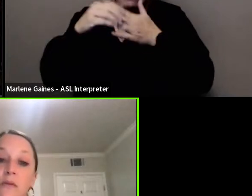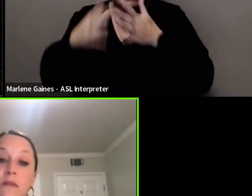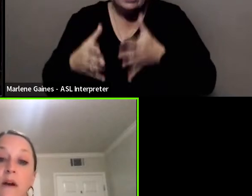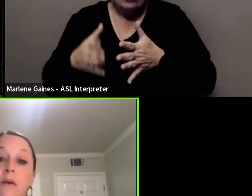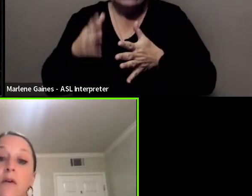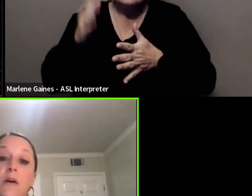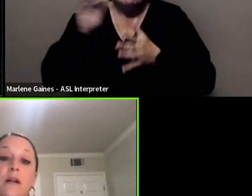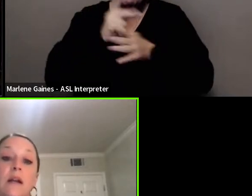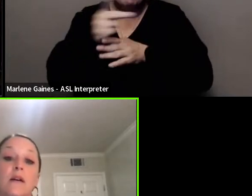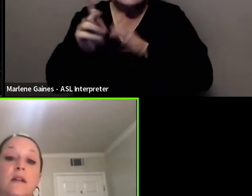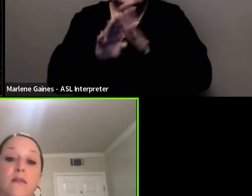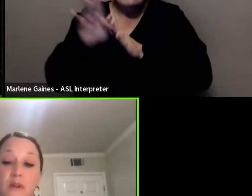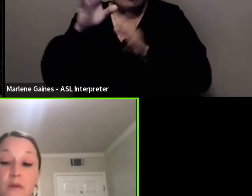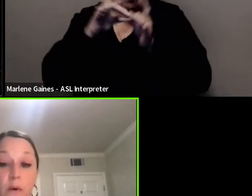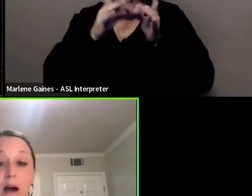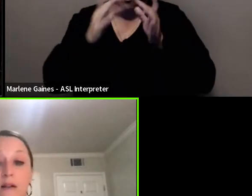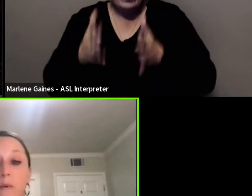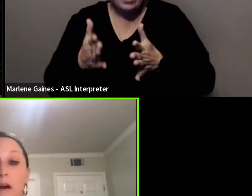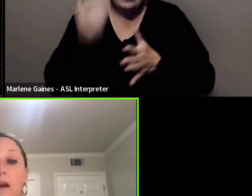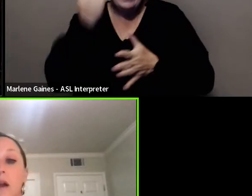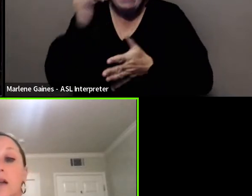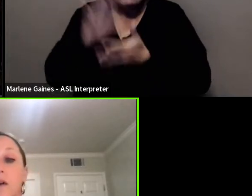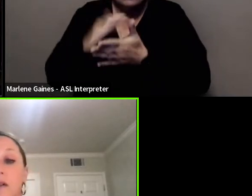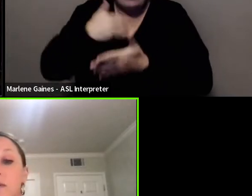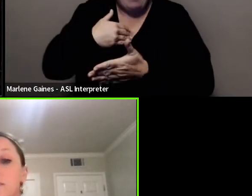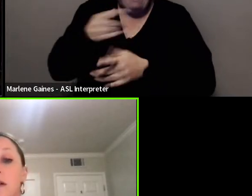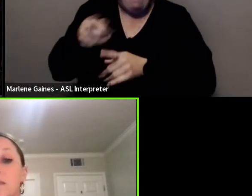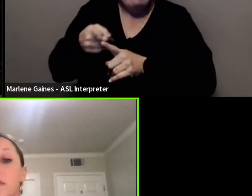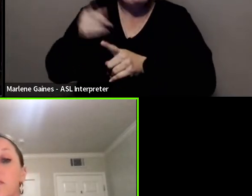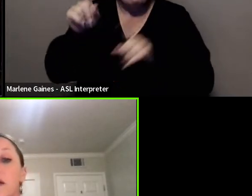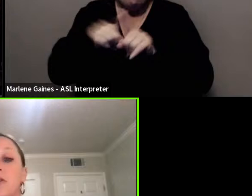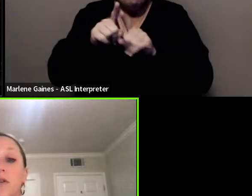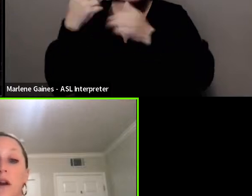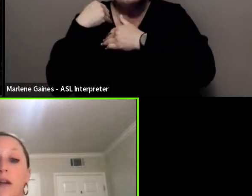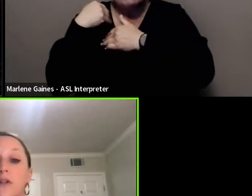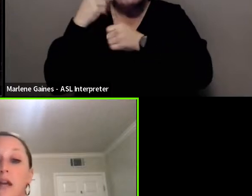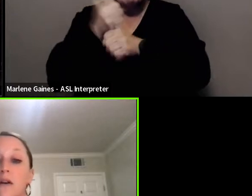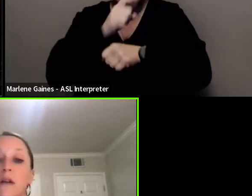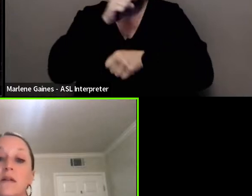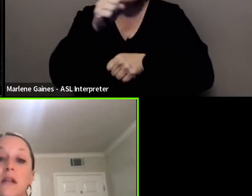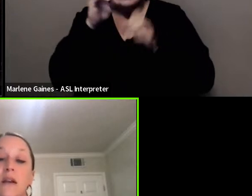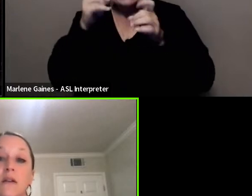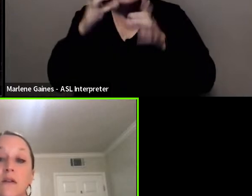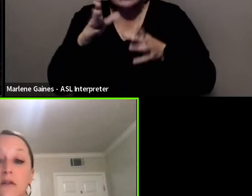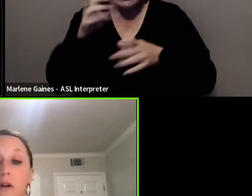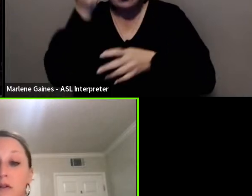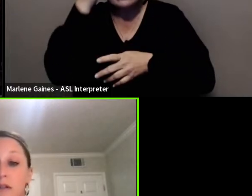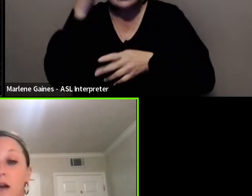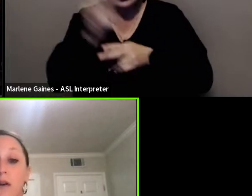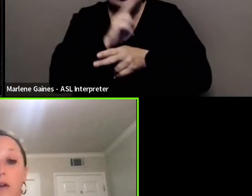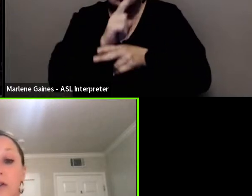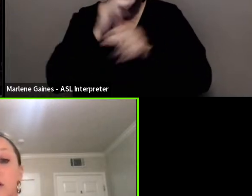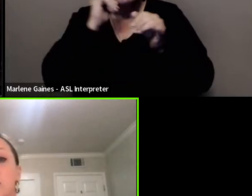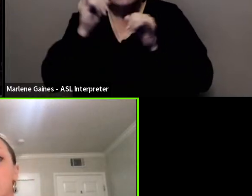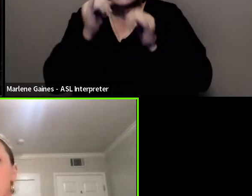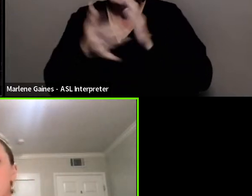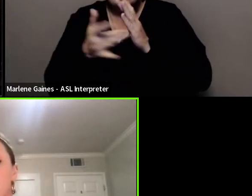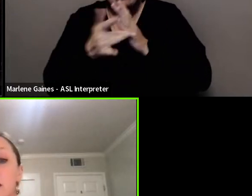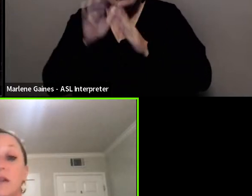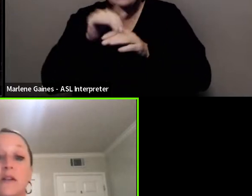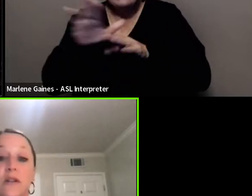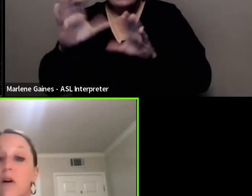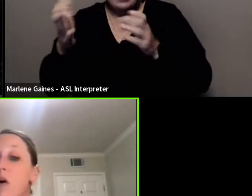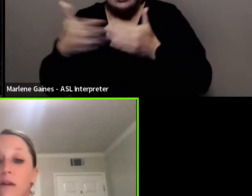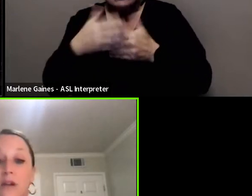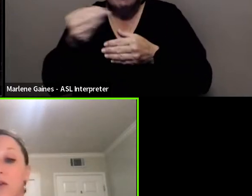our professional development coordinators, if the school has one, is also responsible for making sure that our educators understand and use instructional technology in their